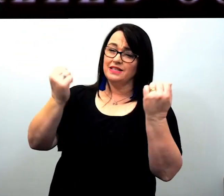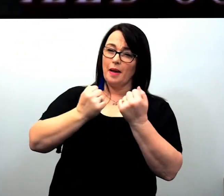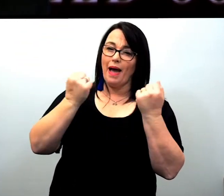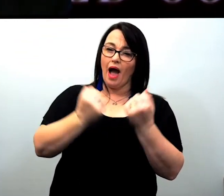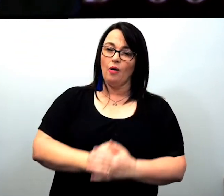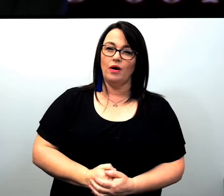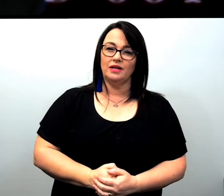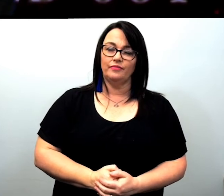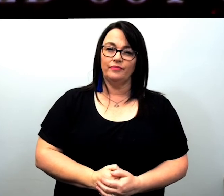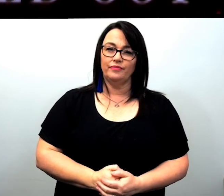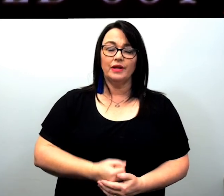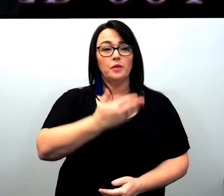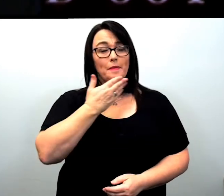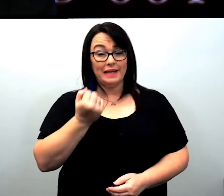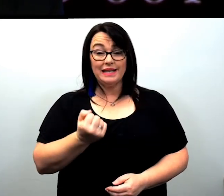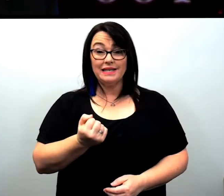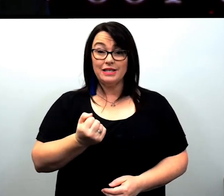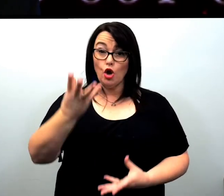room, would you stand to your feet wherever you are?